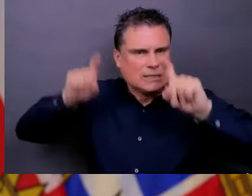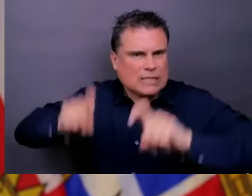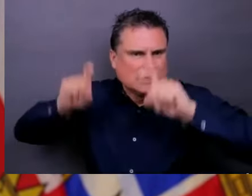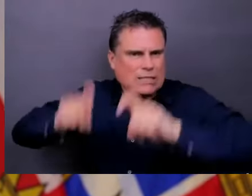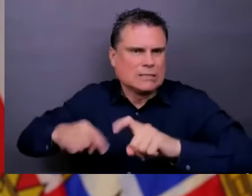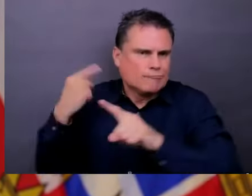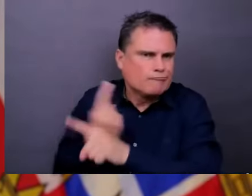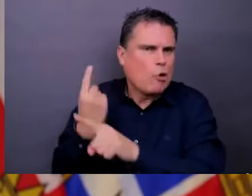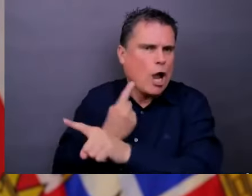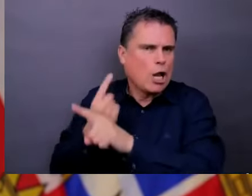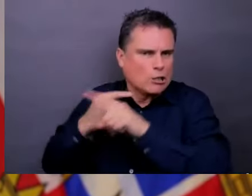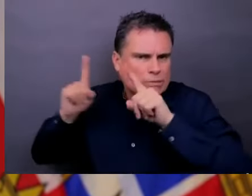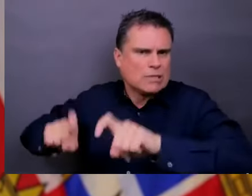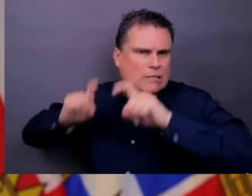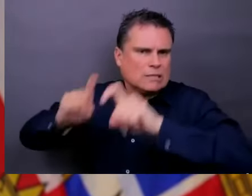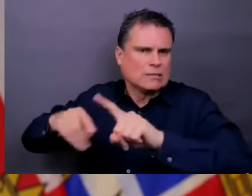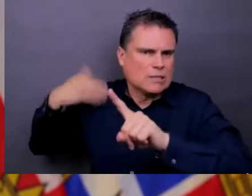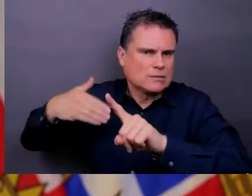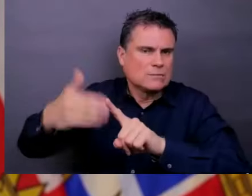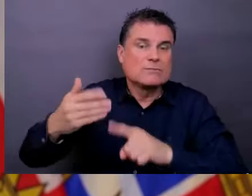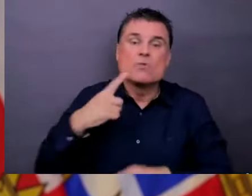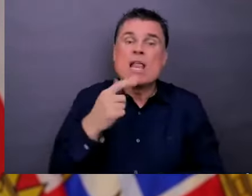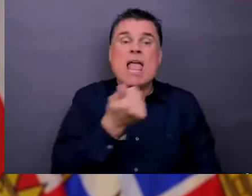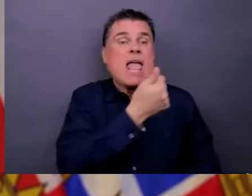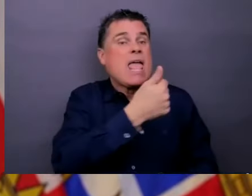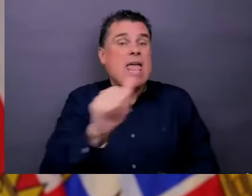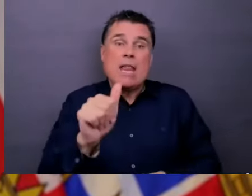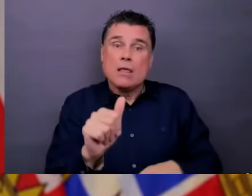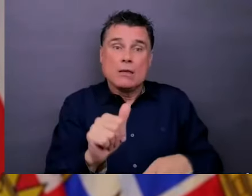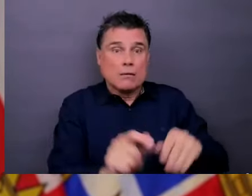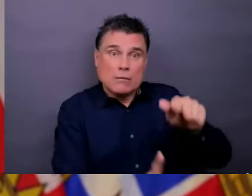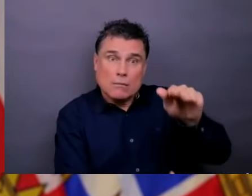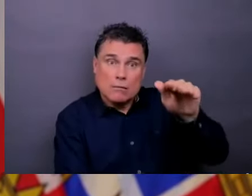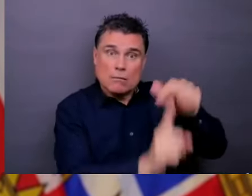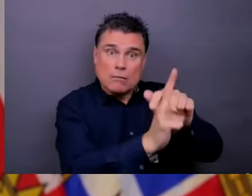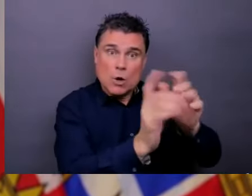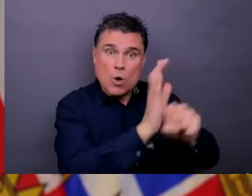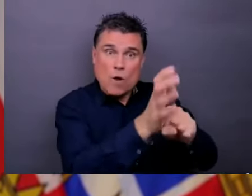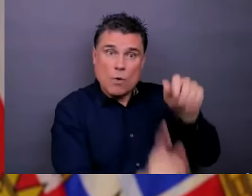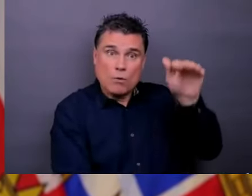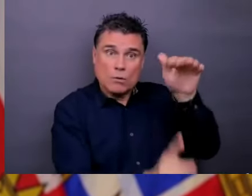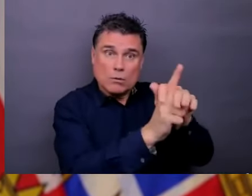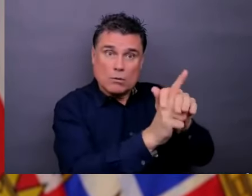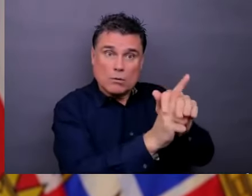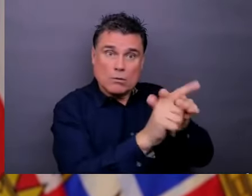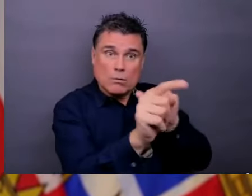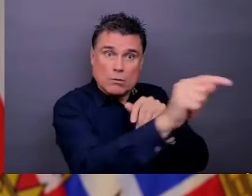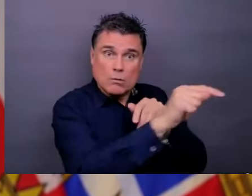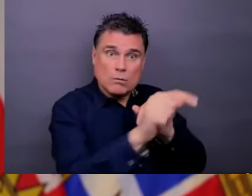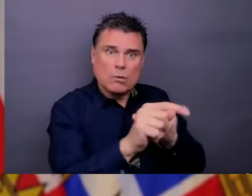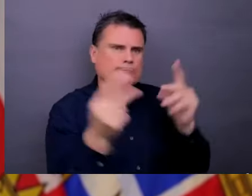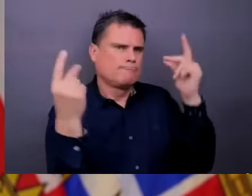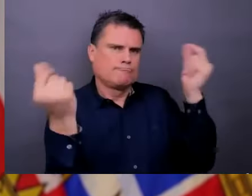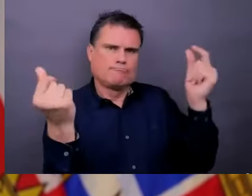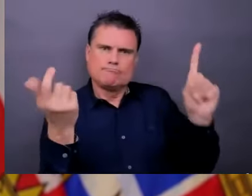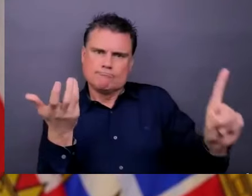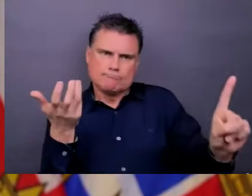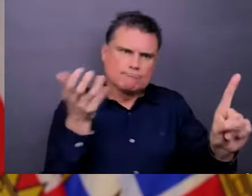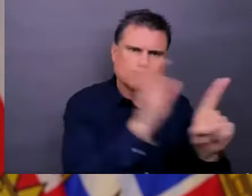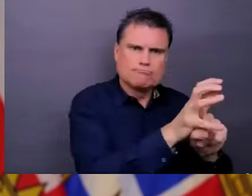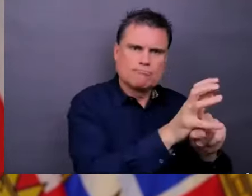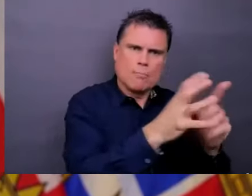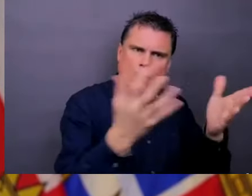when we have an outbreak, when we know that there's a higher probability of people having the virus, whether they're symptomatic or not, we